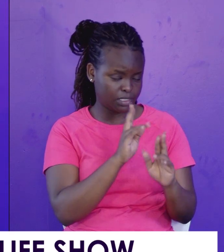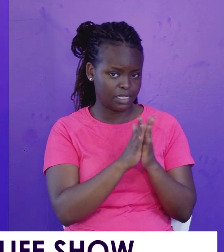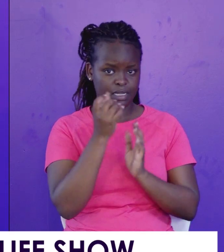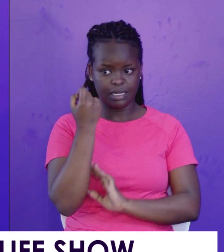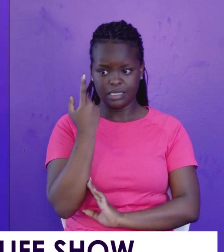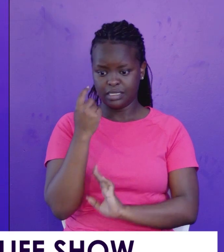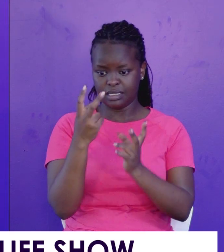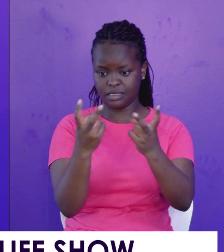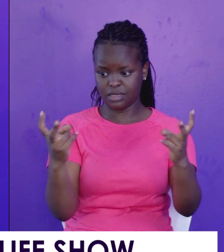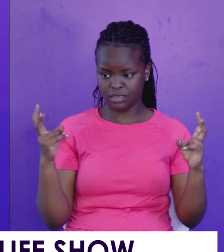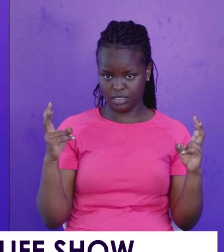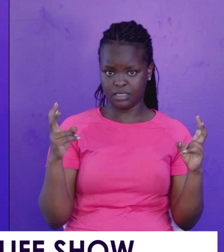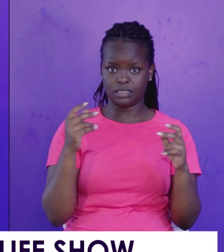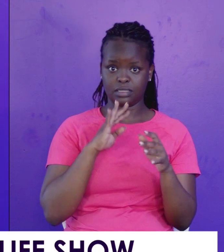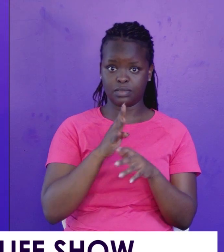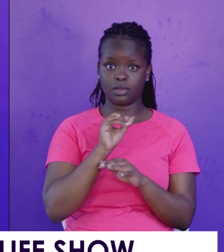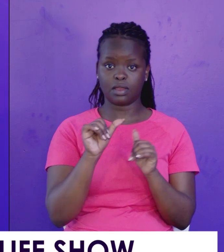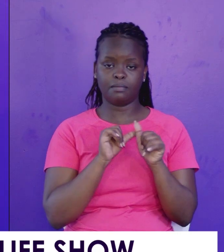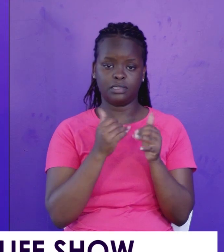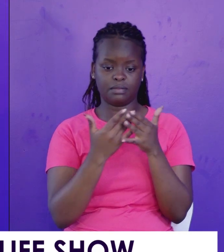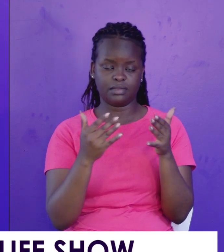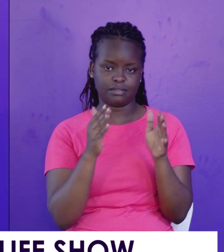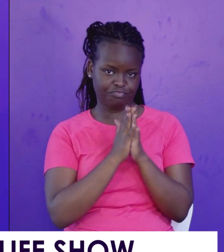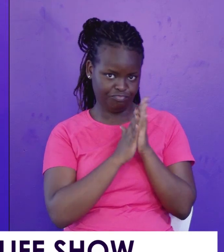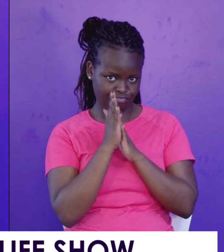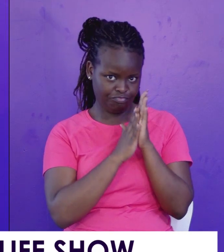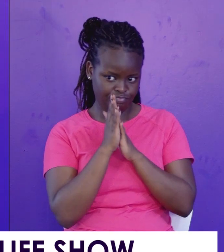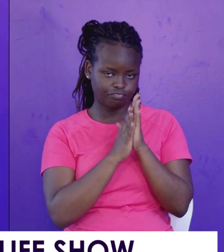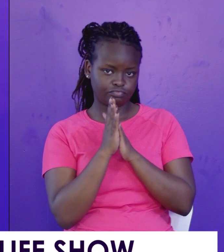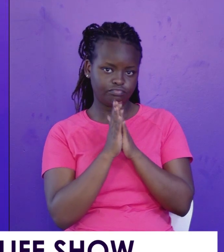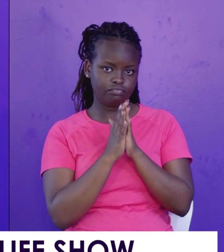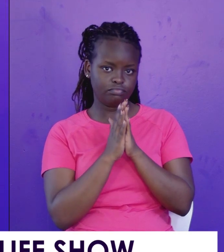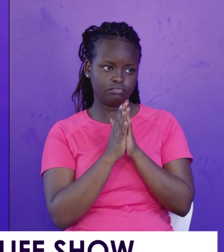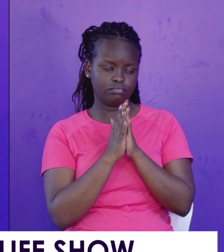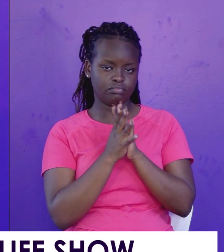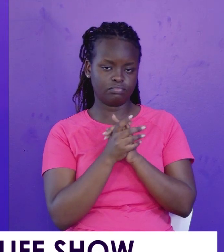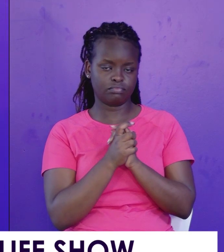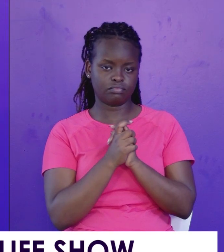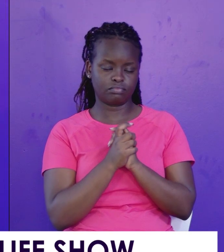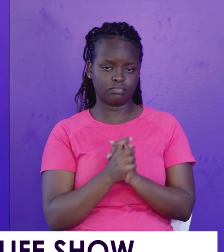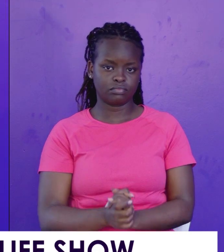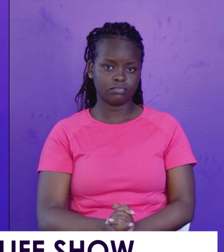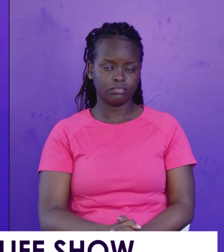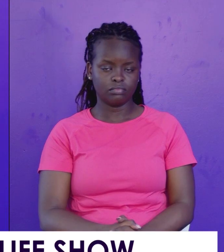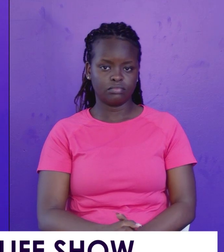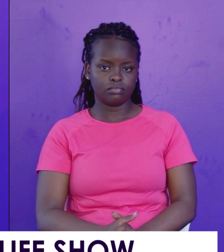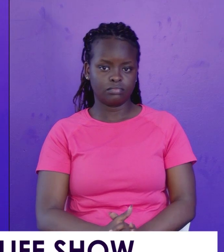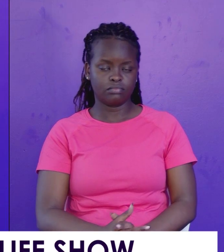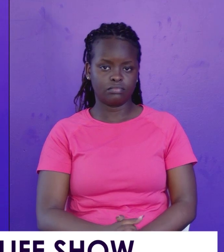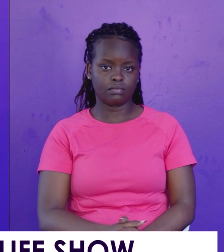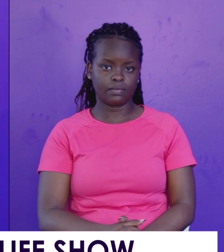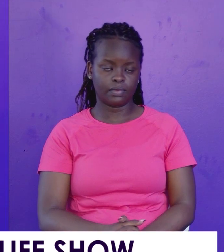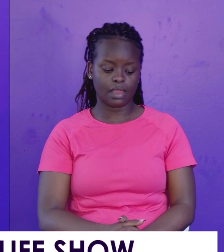your audience. I spoke of something interesting, taken lightly, I'm looking at